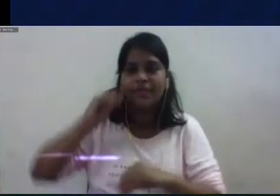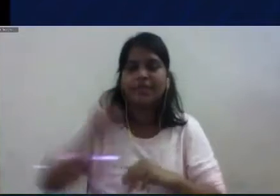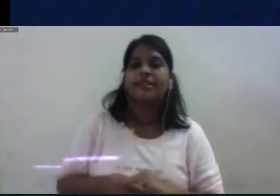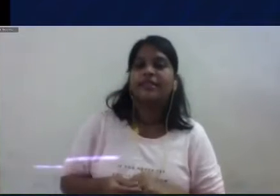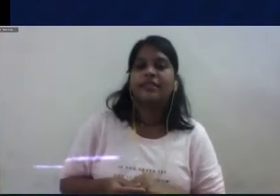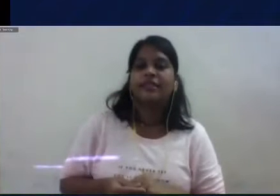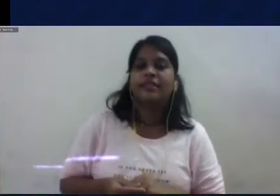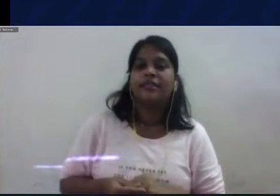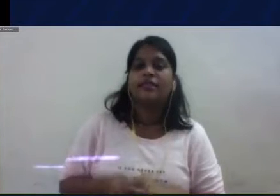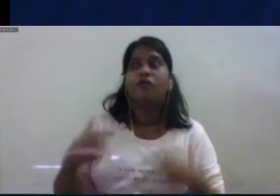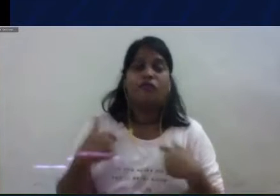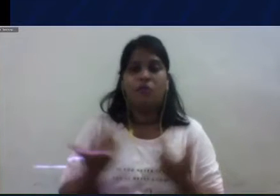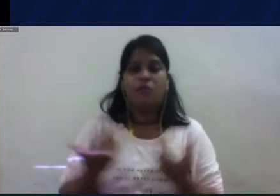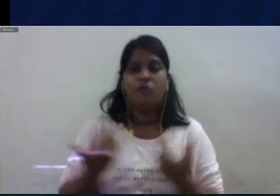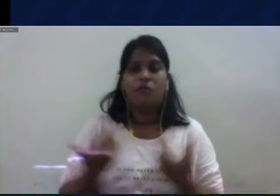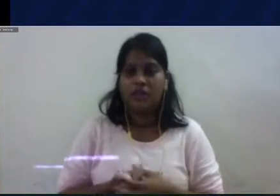me,